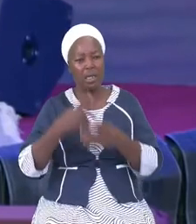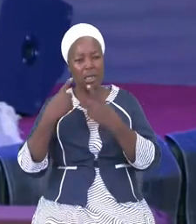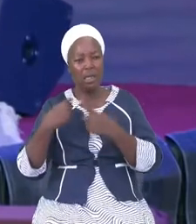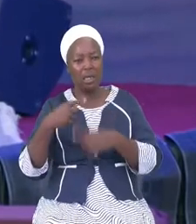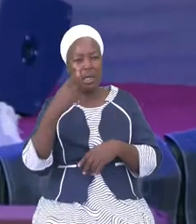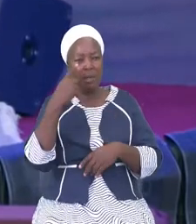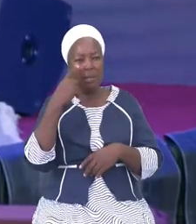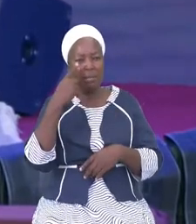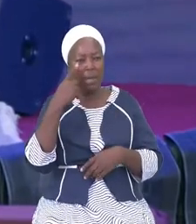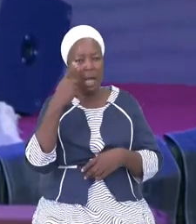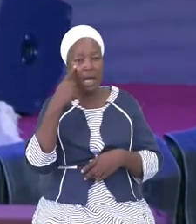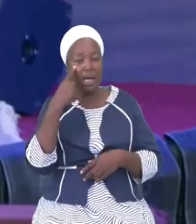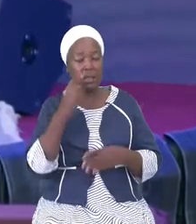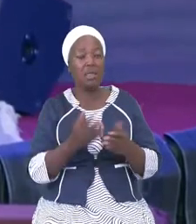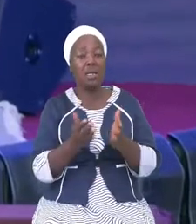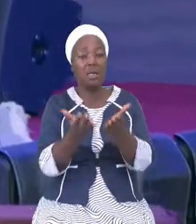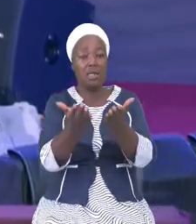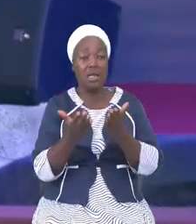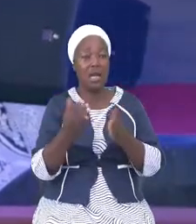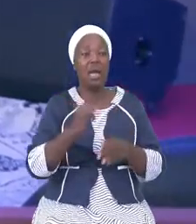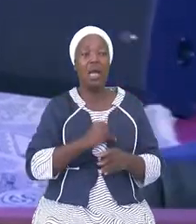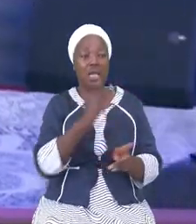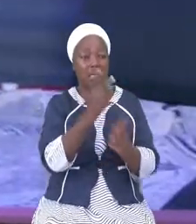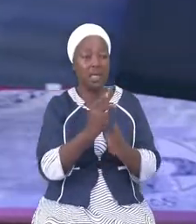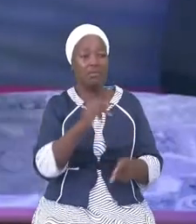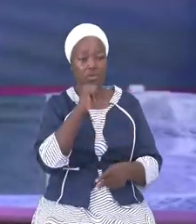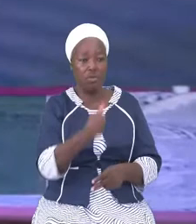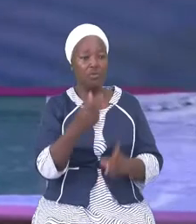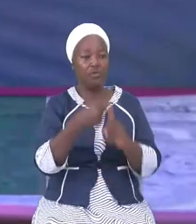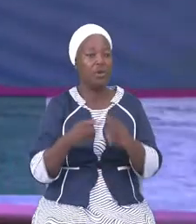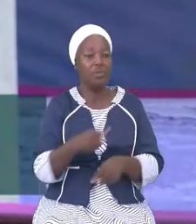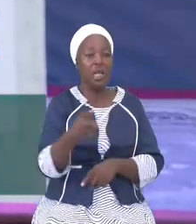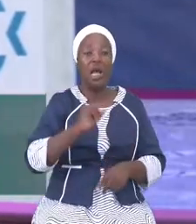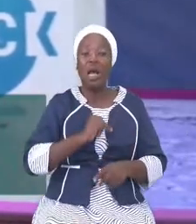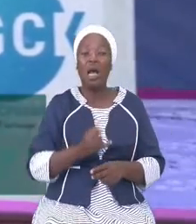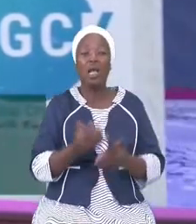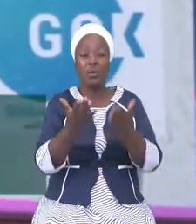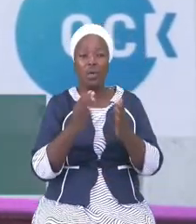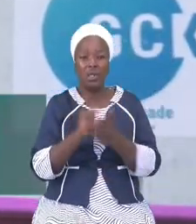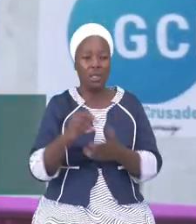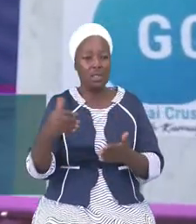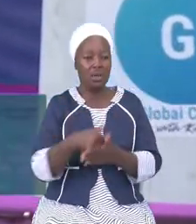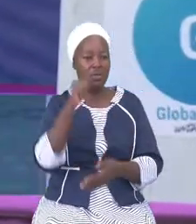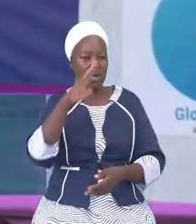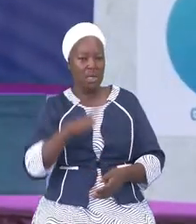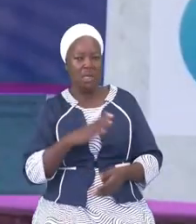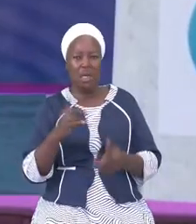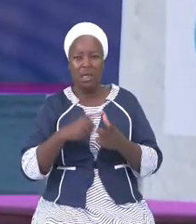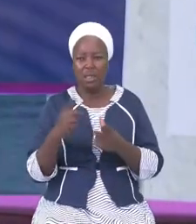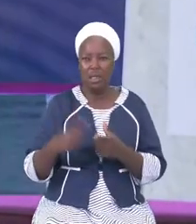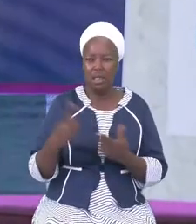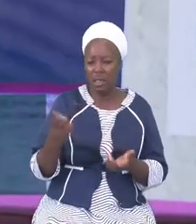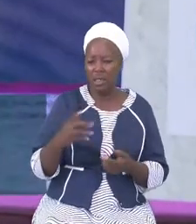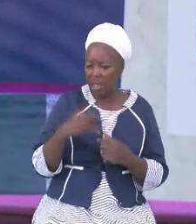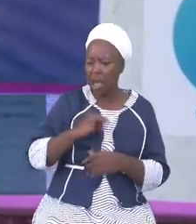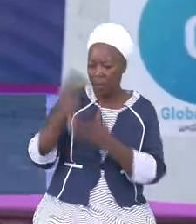kept not from them. I desire that new lady. Solomon said, I brought her